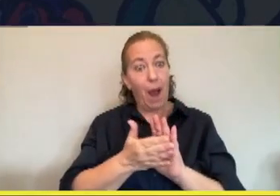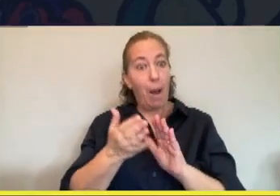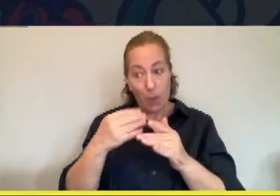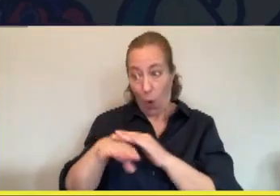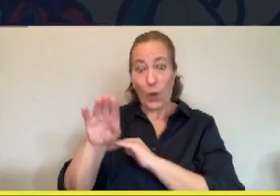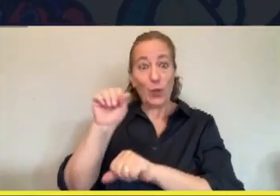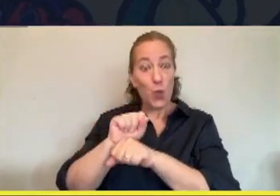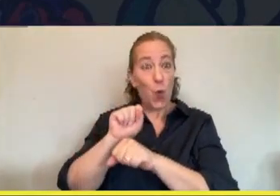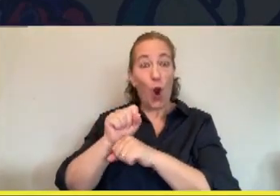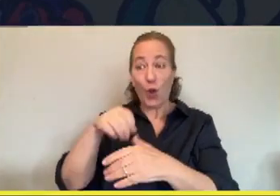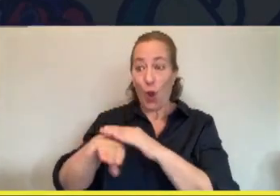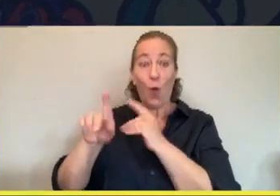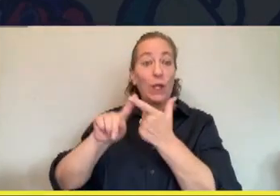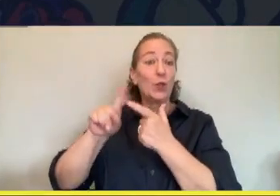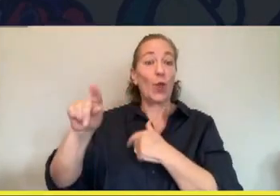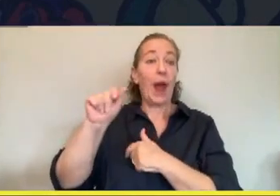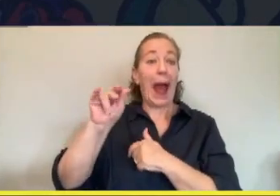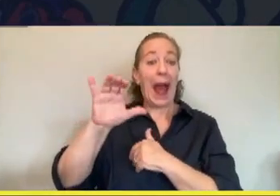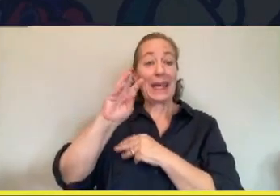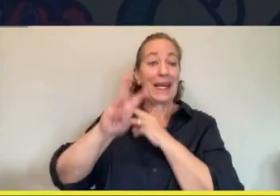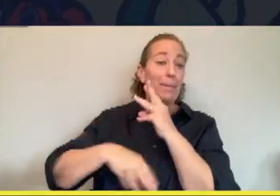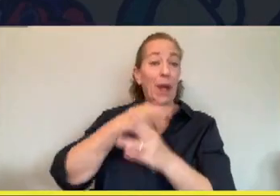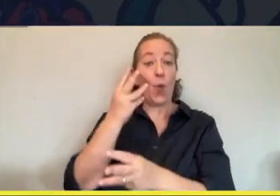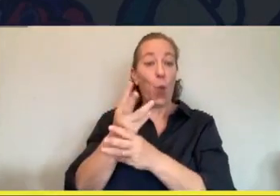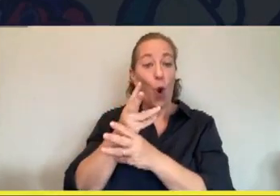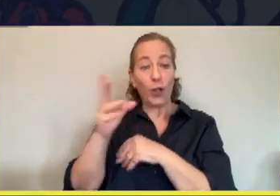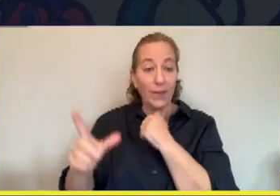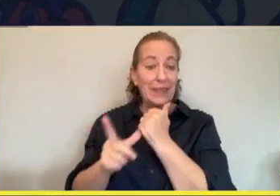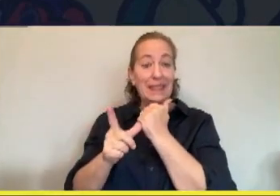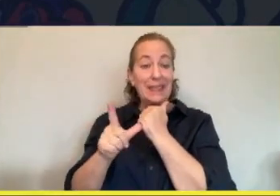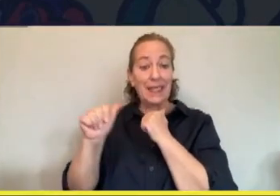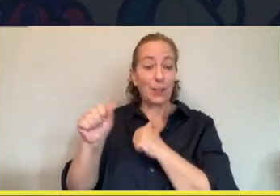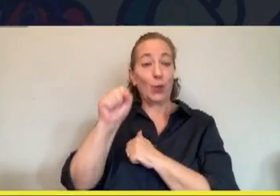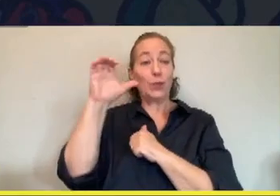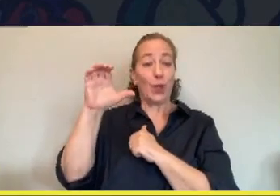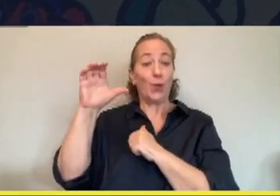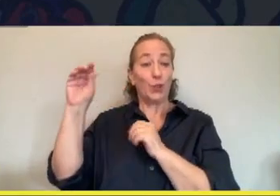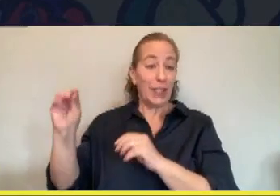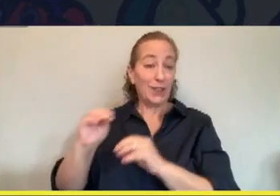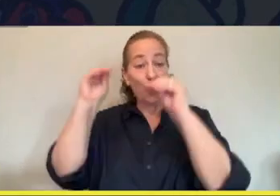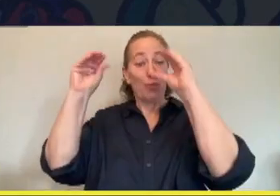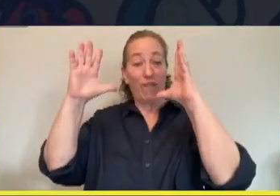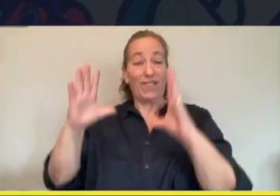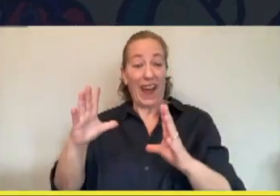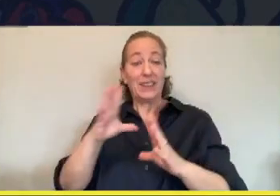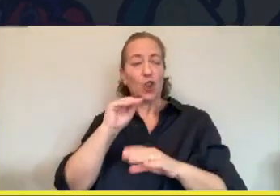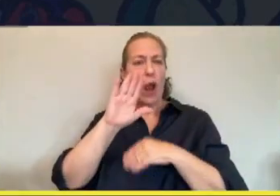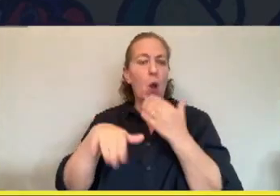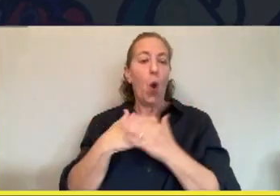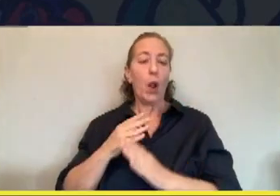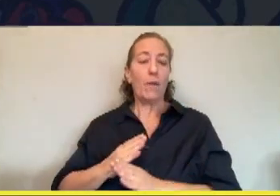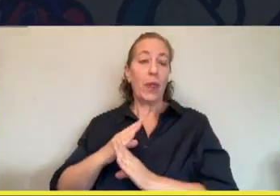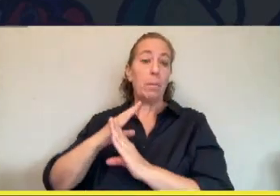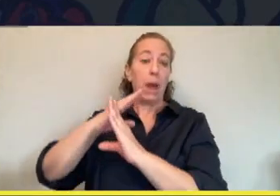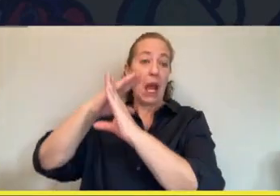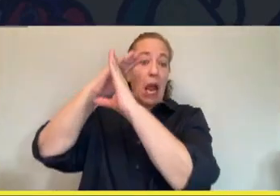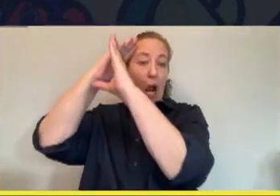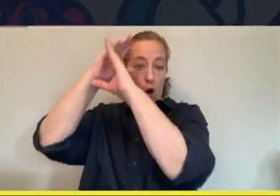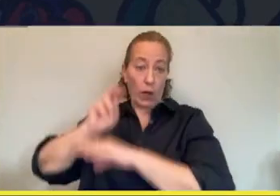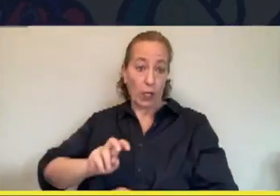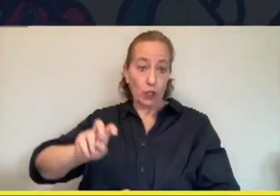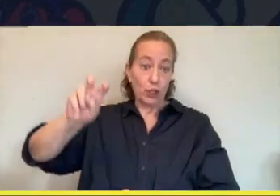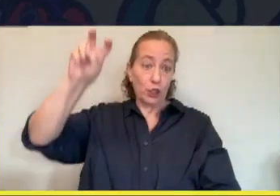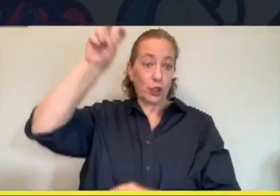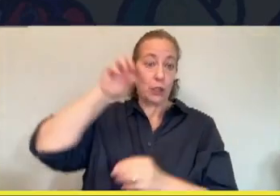of hamster wheel of assistant to associate to full professor and all of the barriers therein in